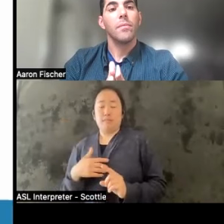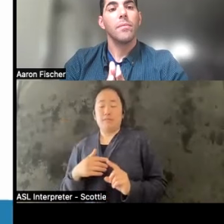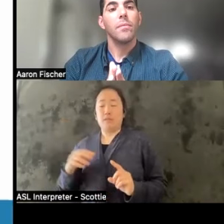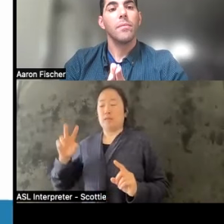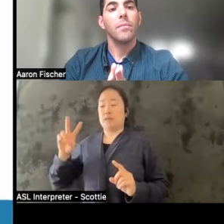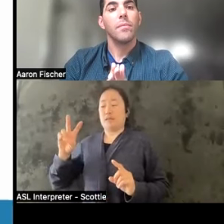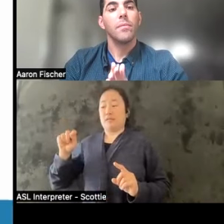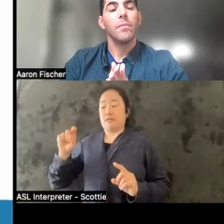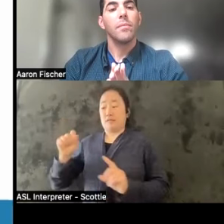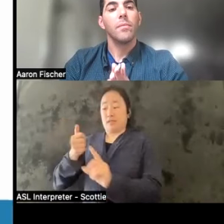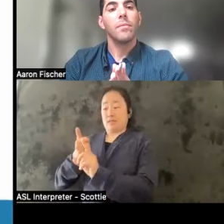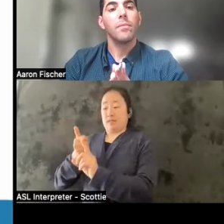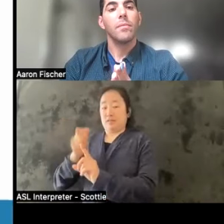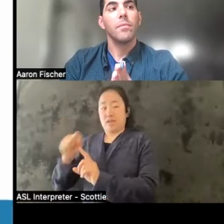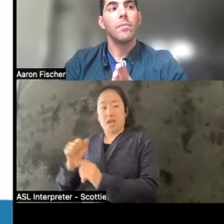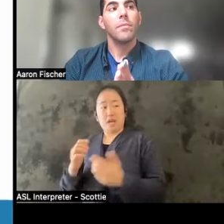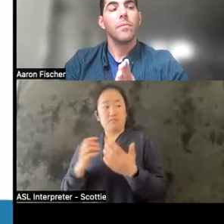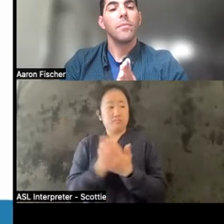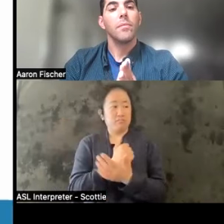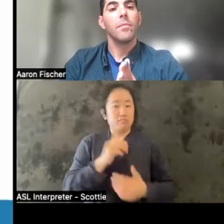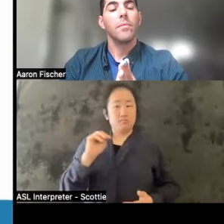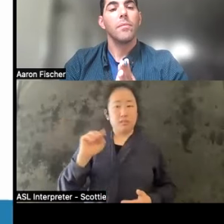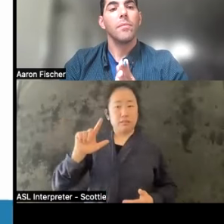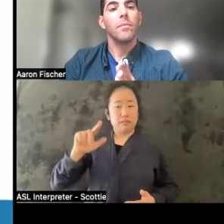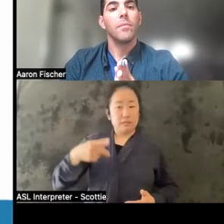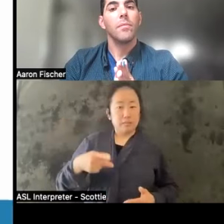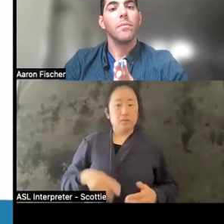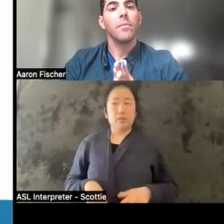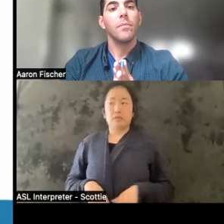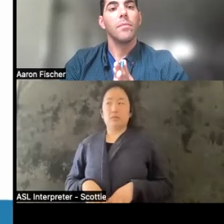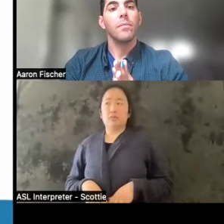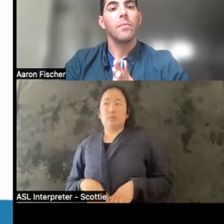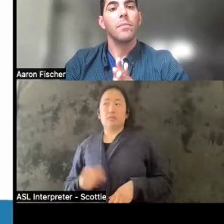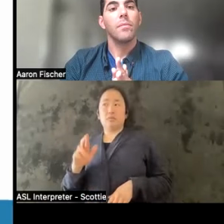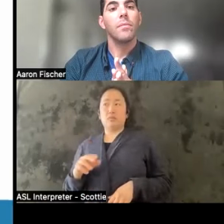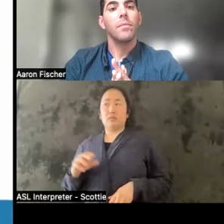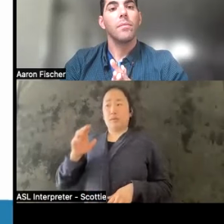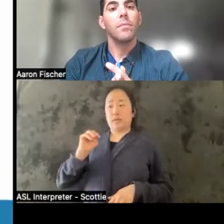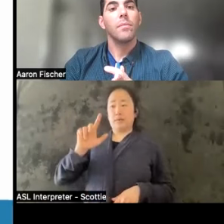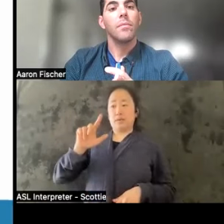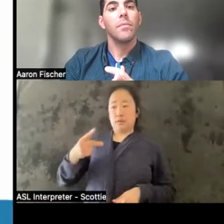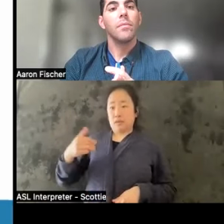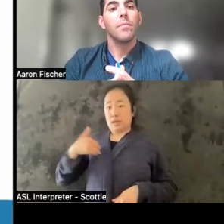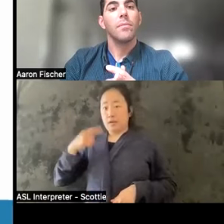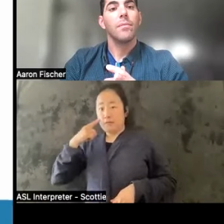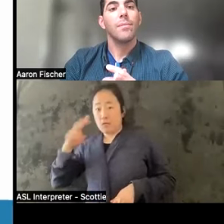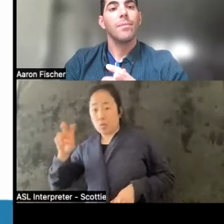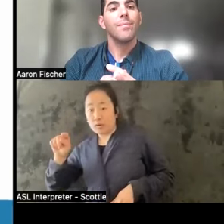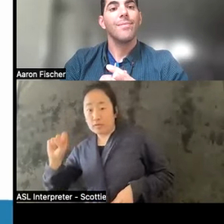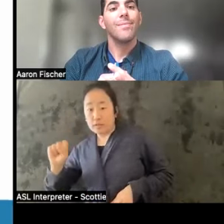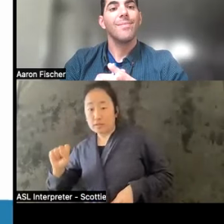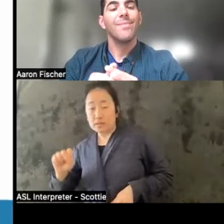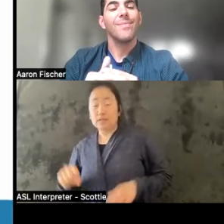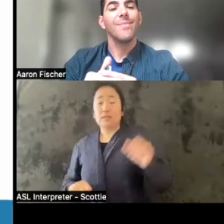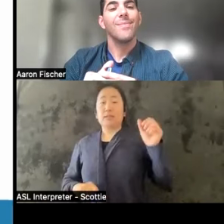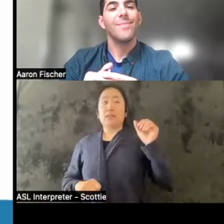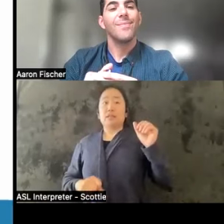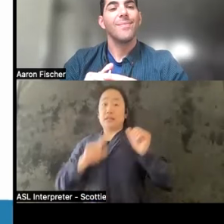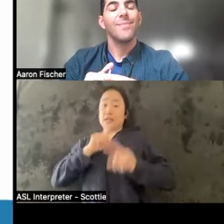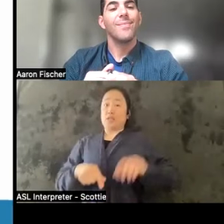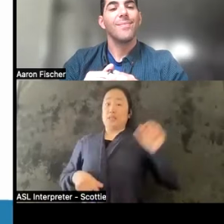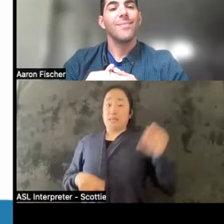partnerships or whether there are medical legal partnerships for veterans, my answer is yes, and I don't know. And it may